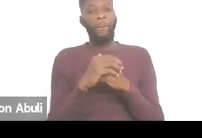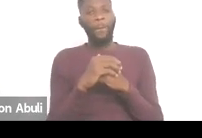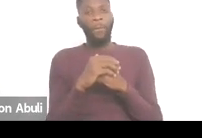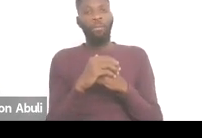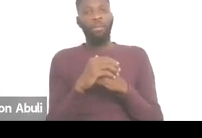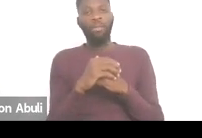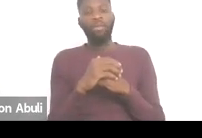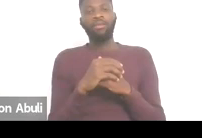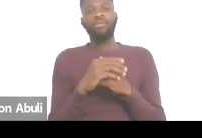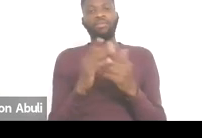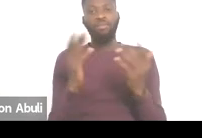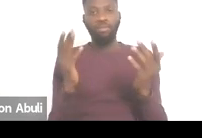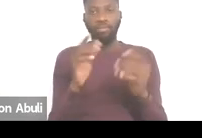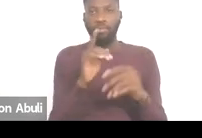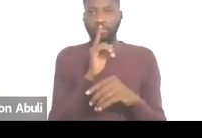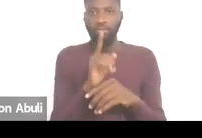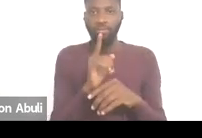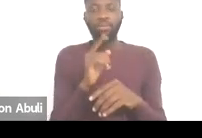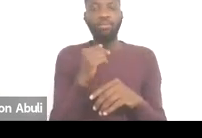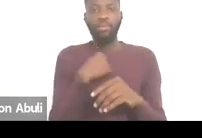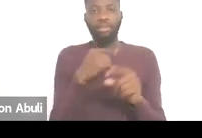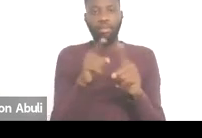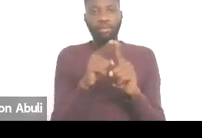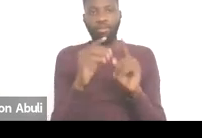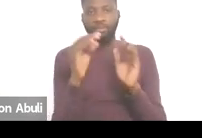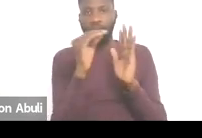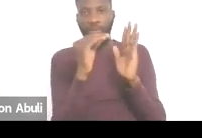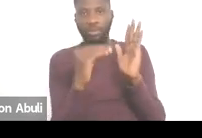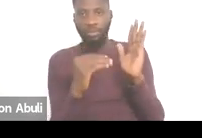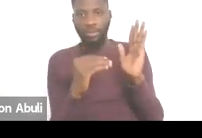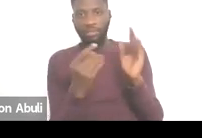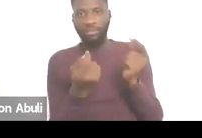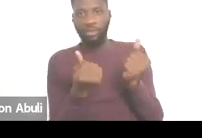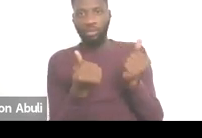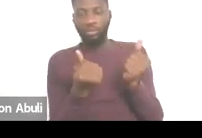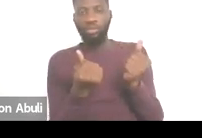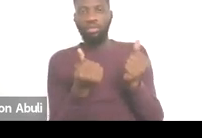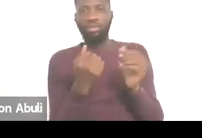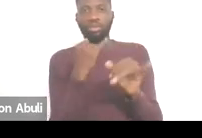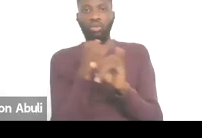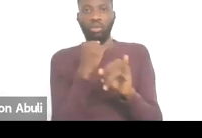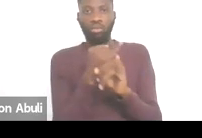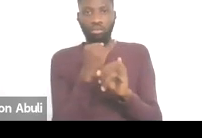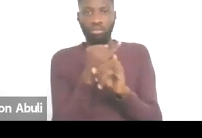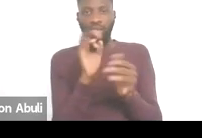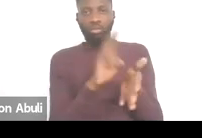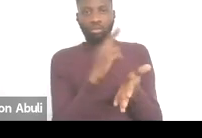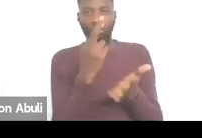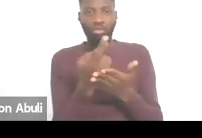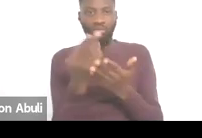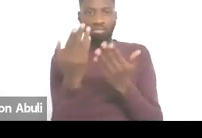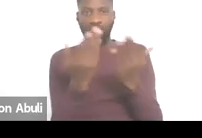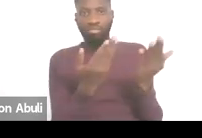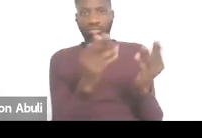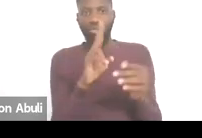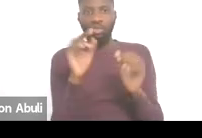So I've listed a few job resources you can consider when it comes to looking for